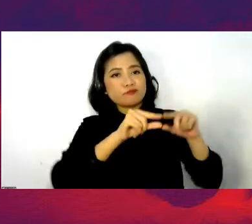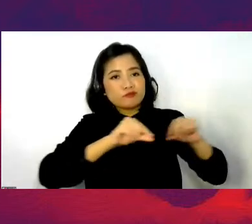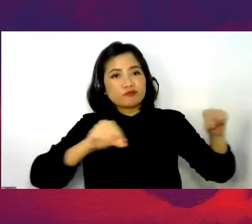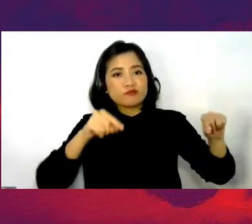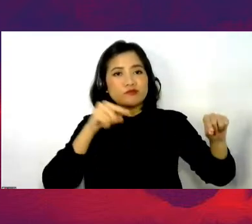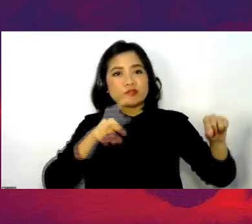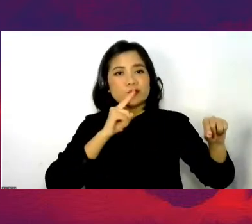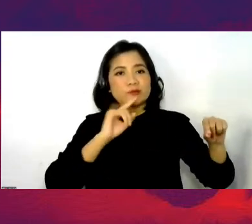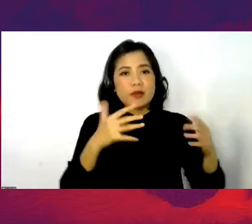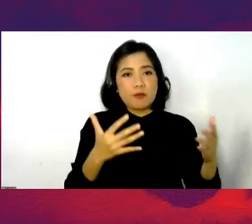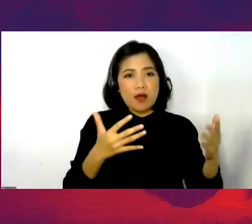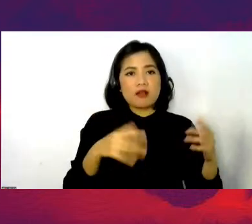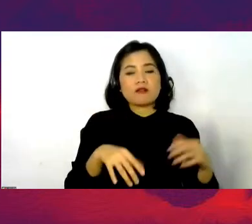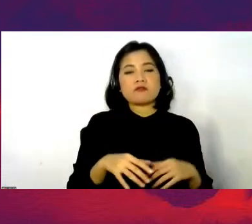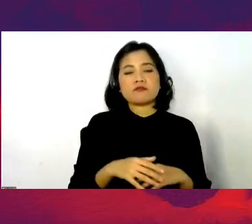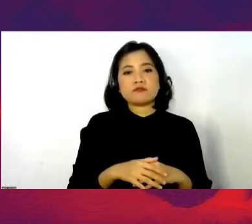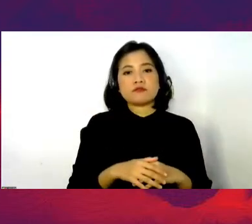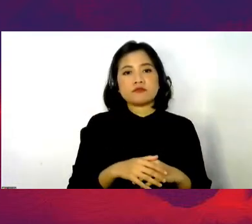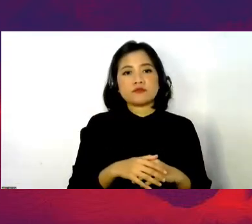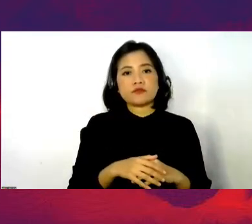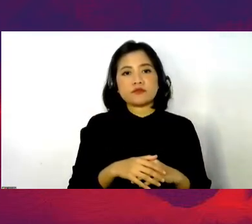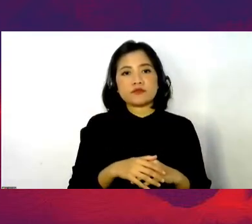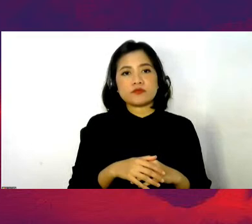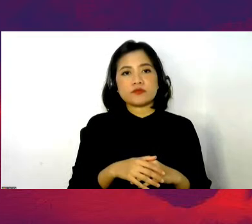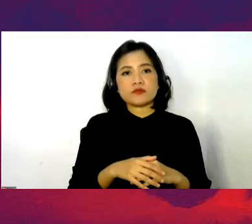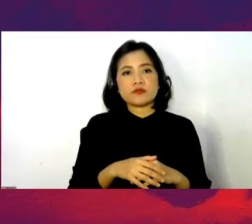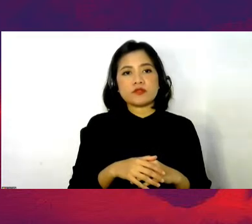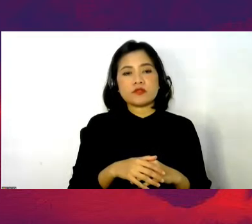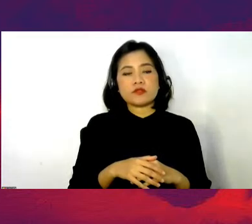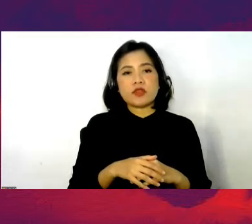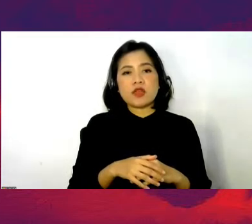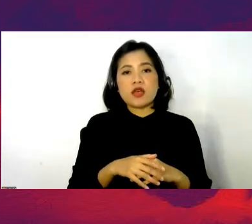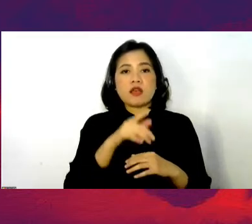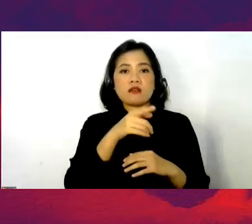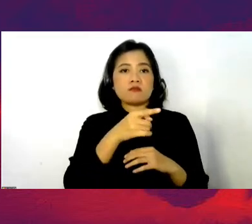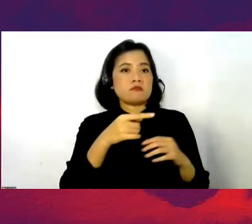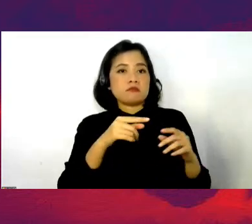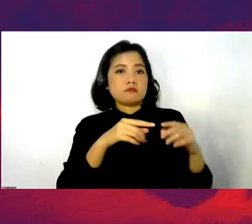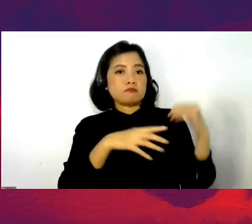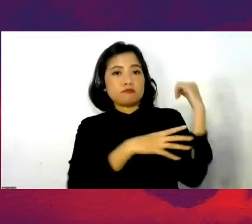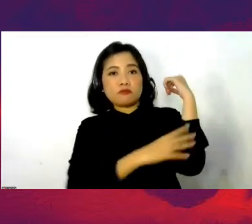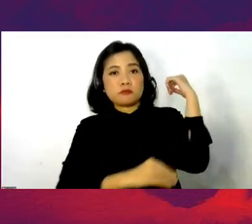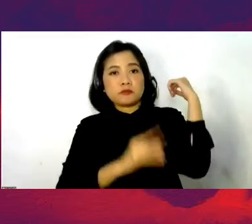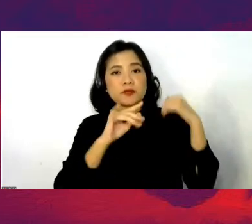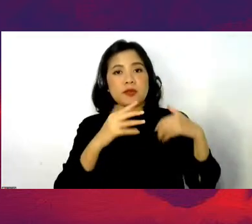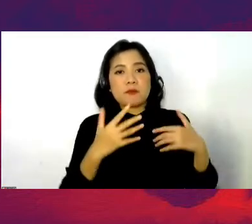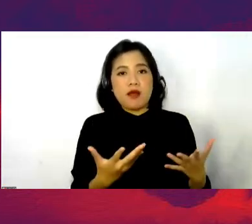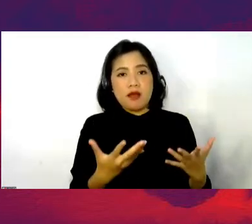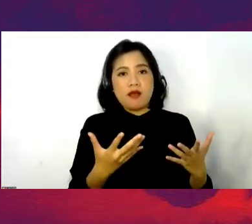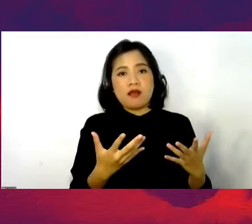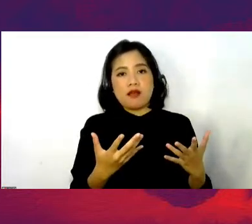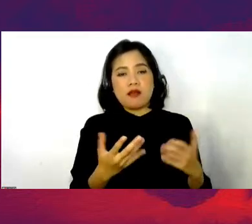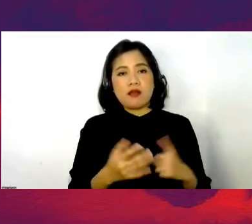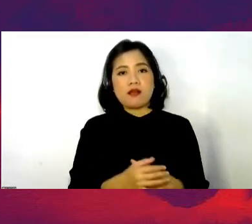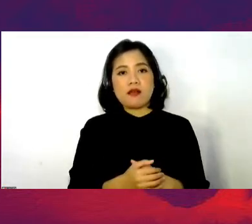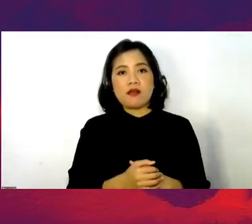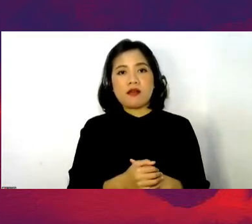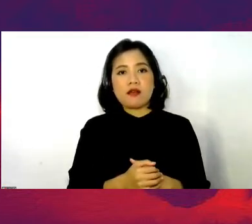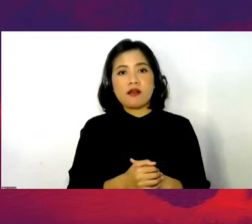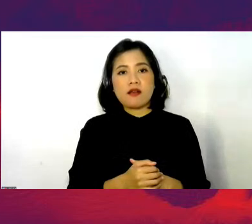through the same example you were looking at a second ago. Those two people are poor. Average of that vector, the